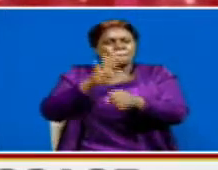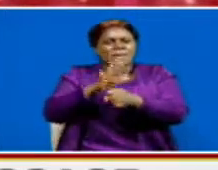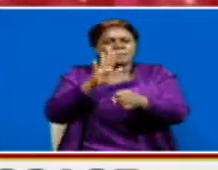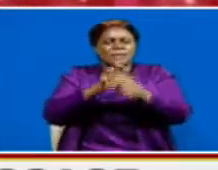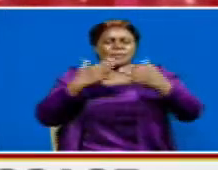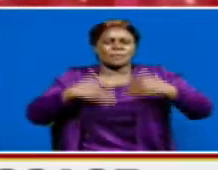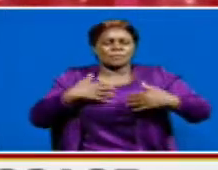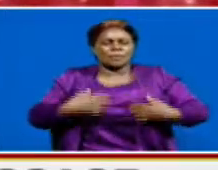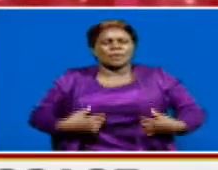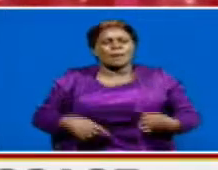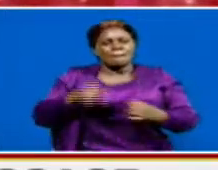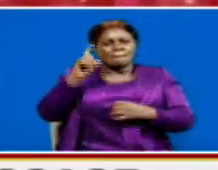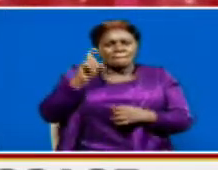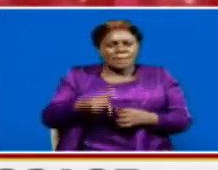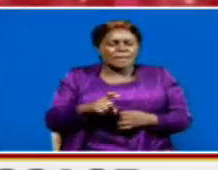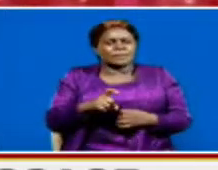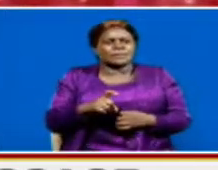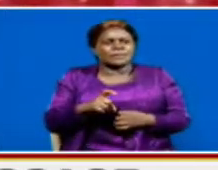citizens.